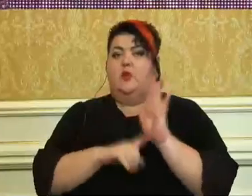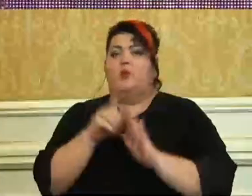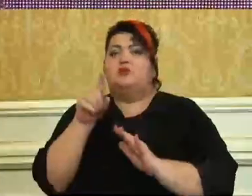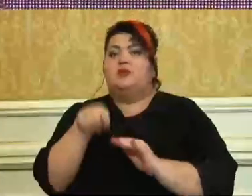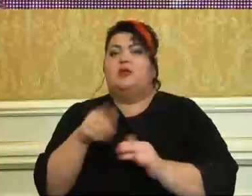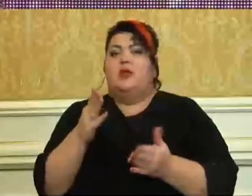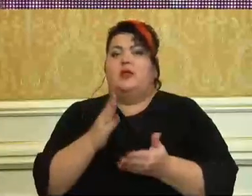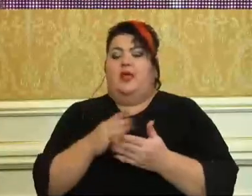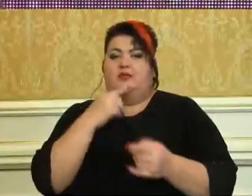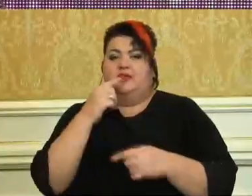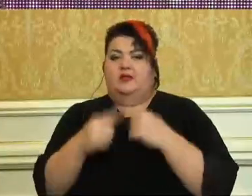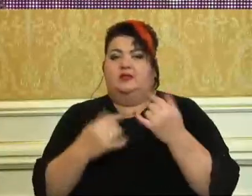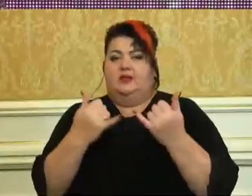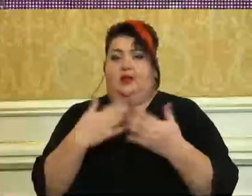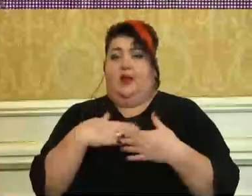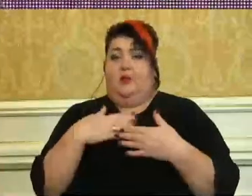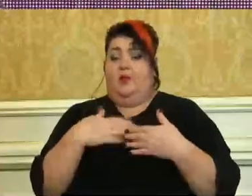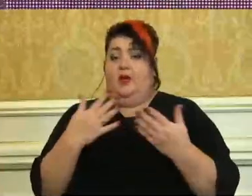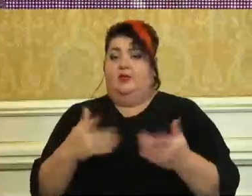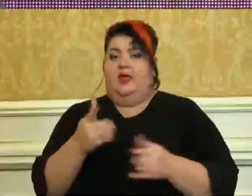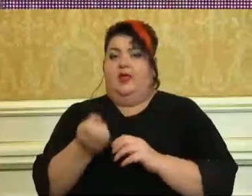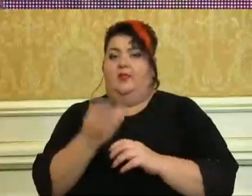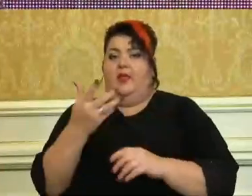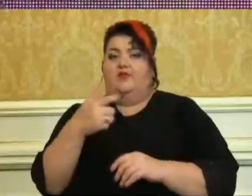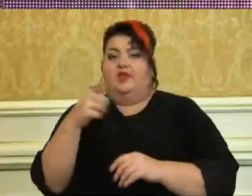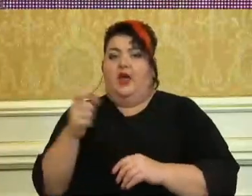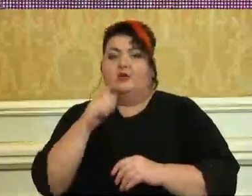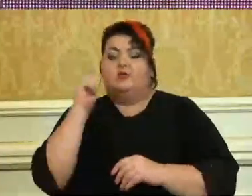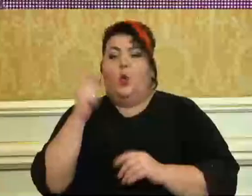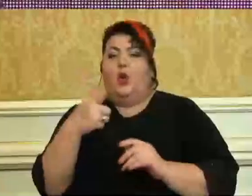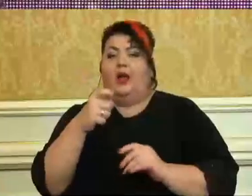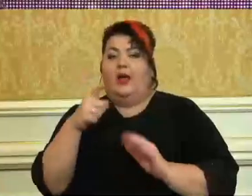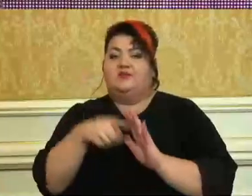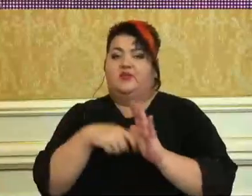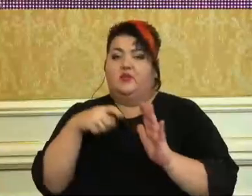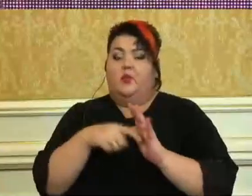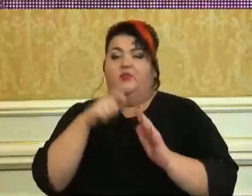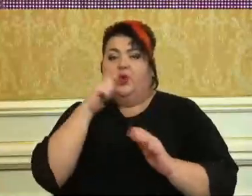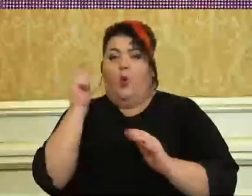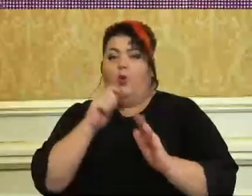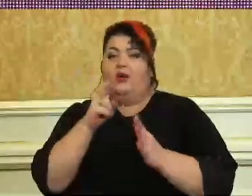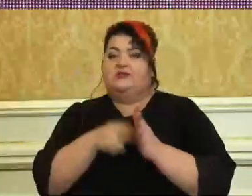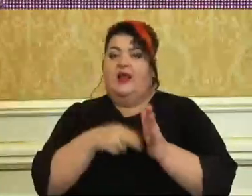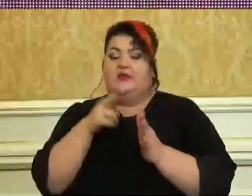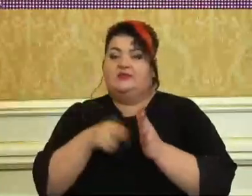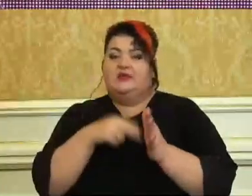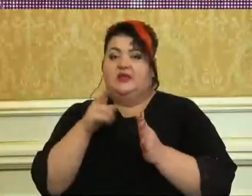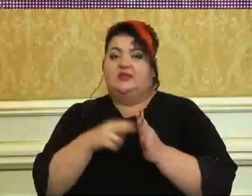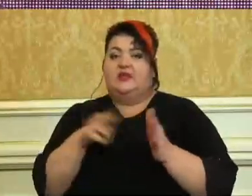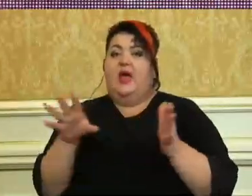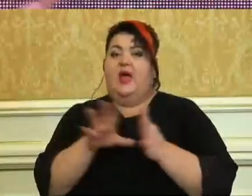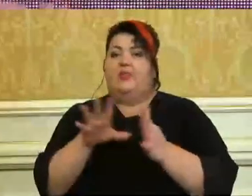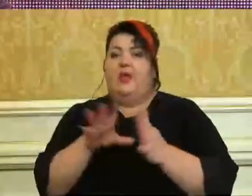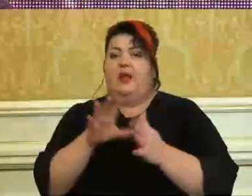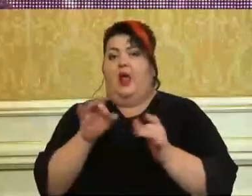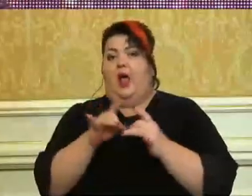Among this, let me say a few traditional: Naftogaz, Ogrsgaz, Vodobuvanie, Ogrzaleznitsa, Energoatom.